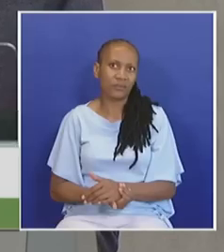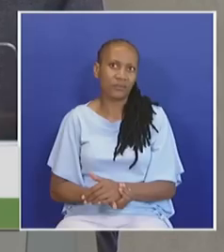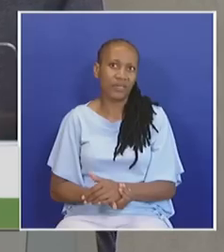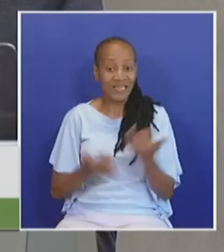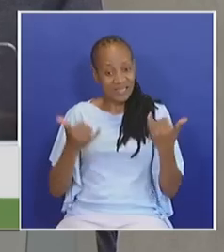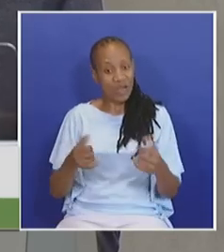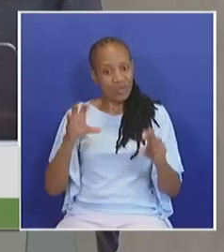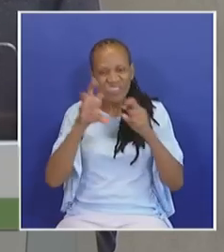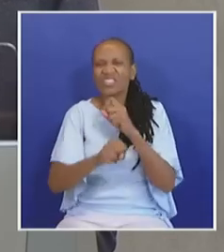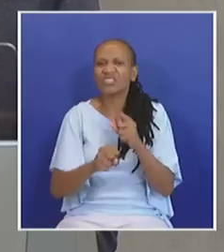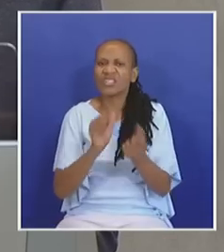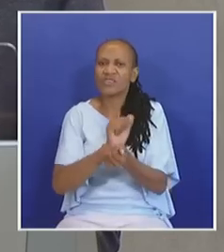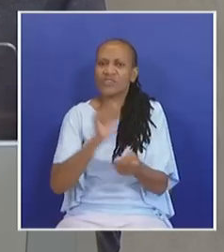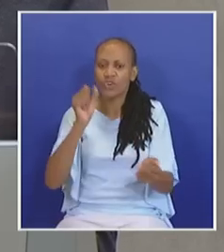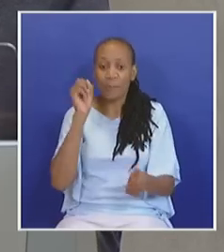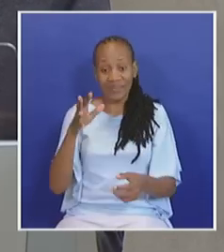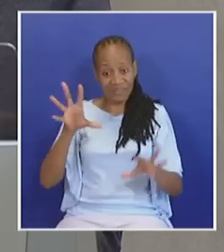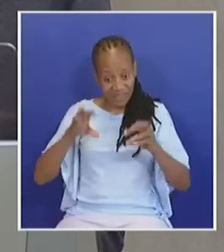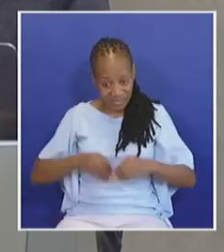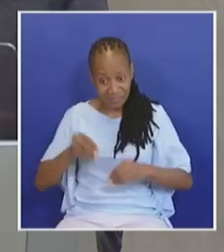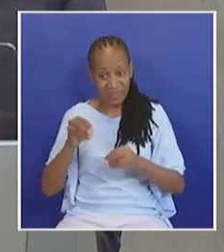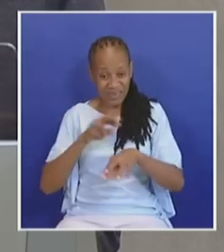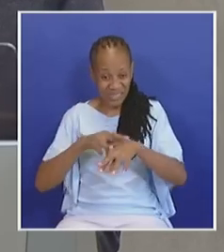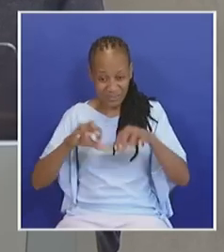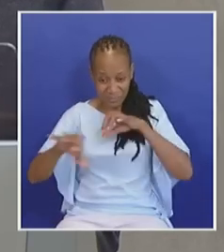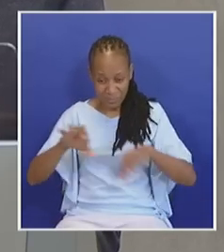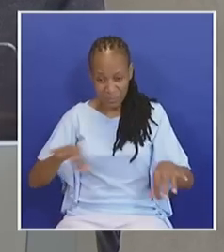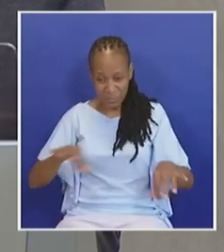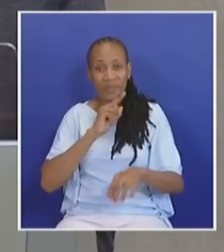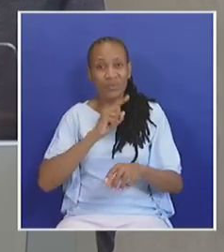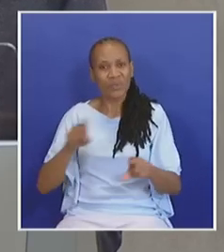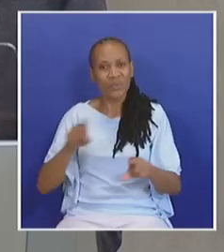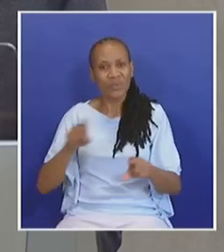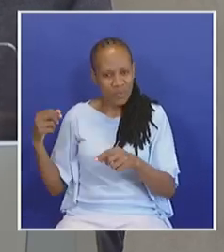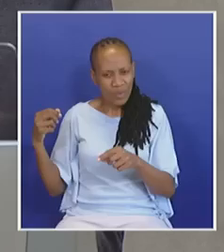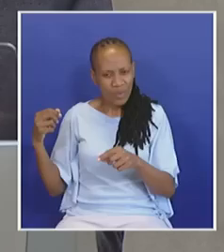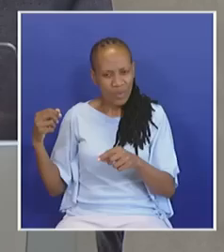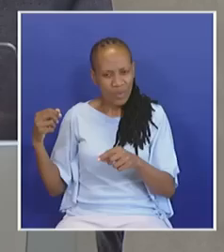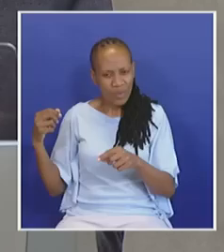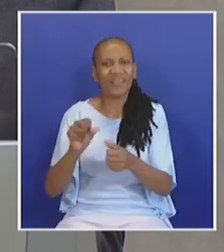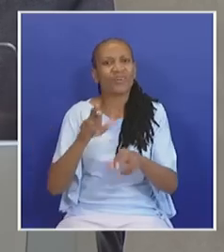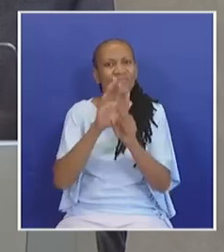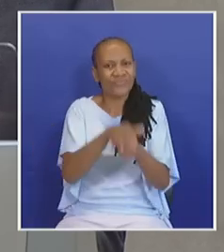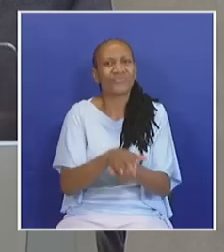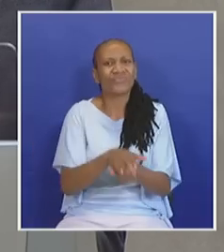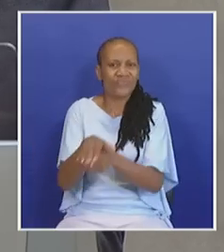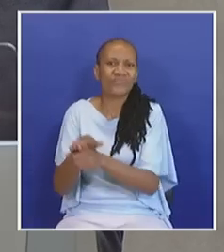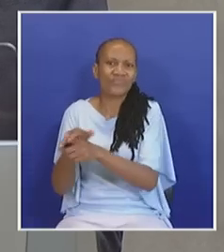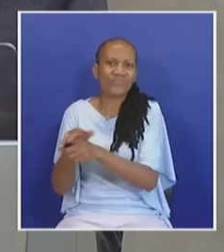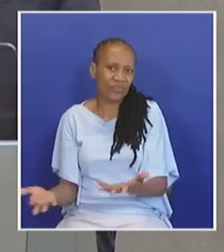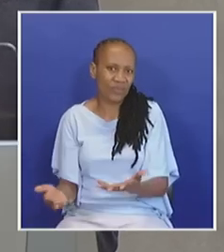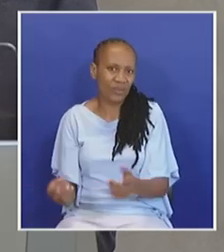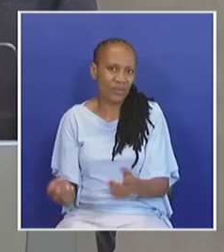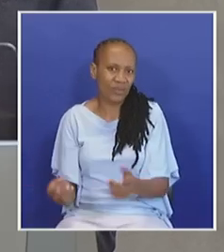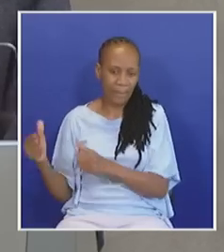and emancipation from the yoke of oppression of other racial prejudice, attempting to take us back such undesirable